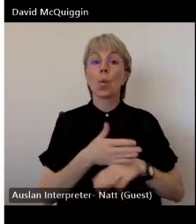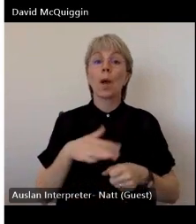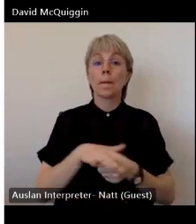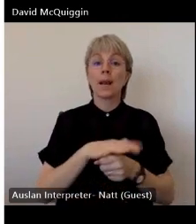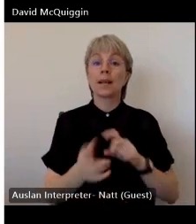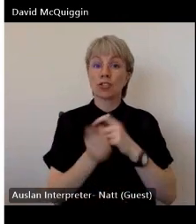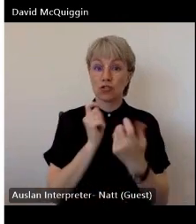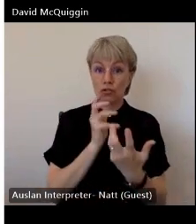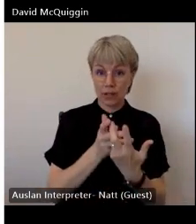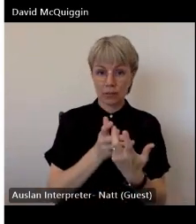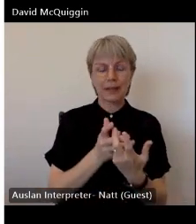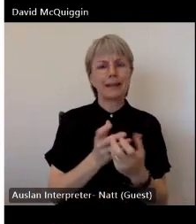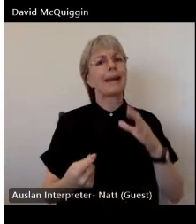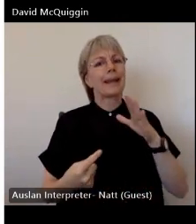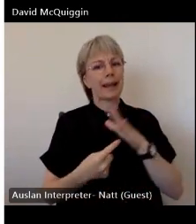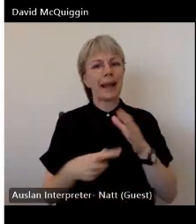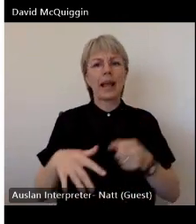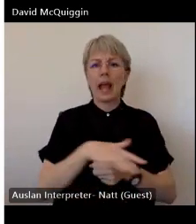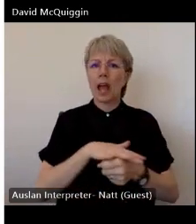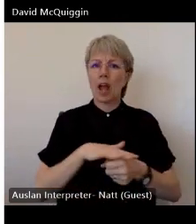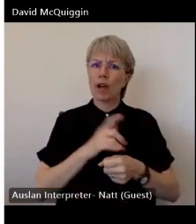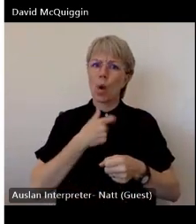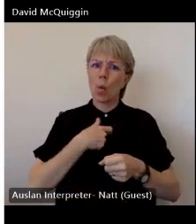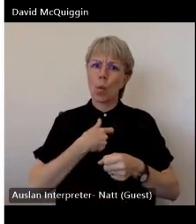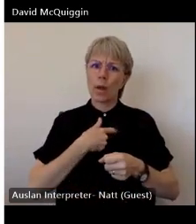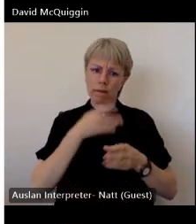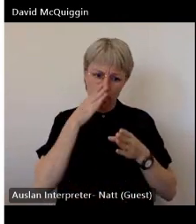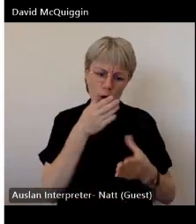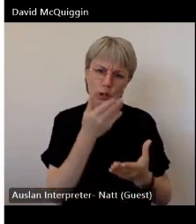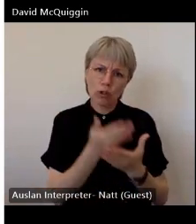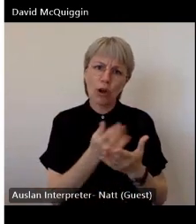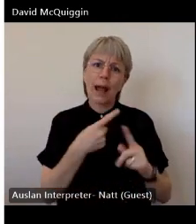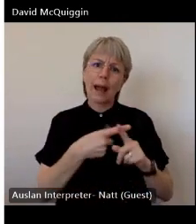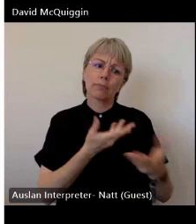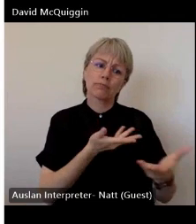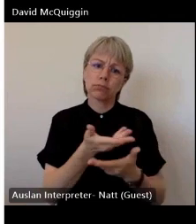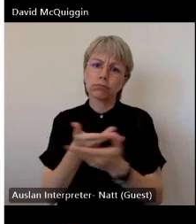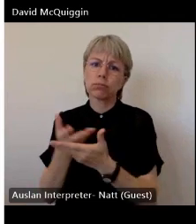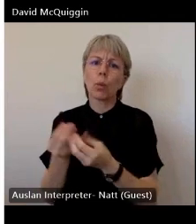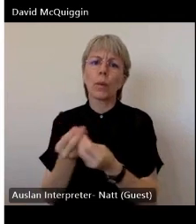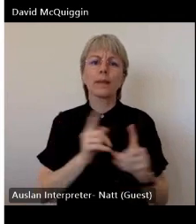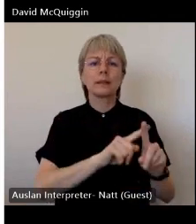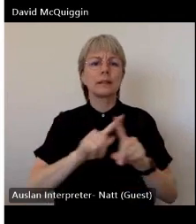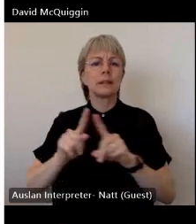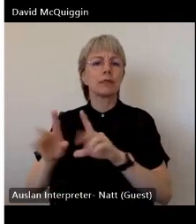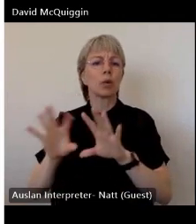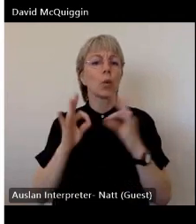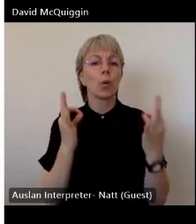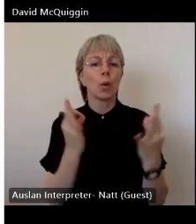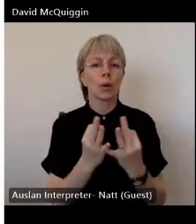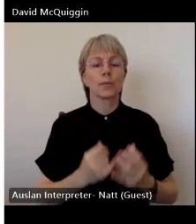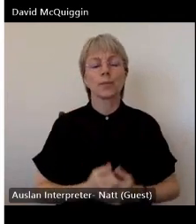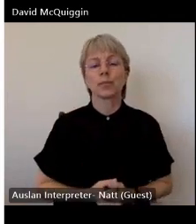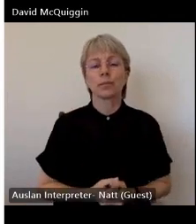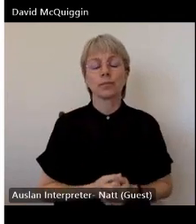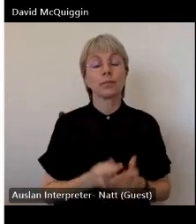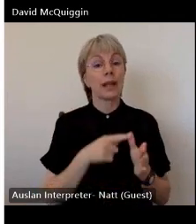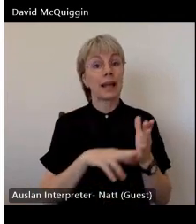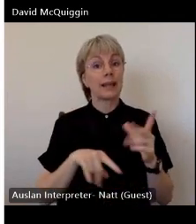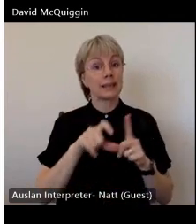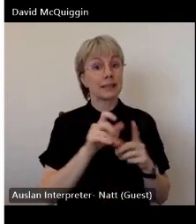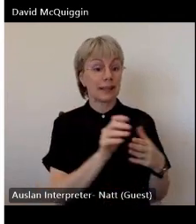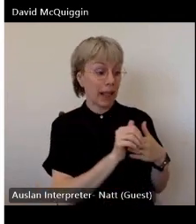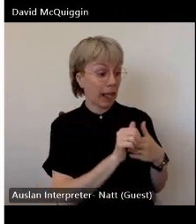area that AND supports and consults with organisations on. Australian Network on Disability have been leading the research project